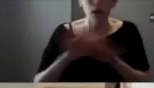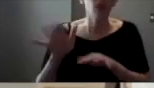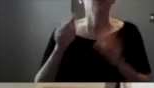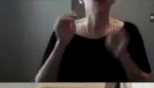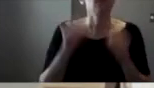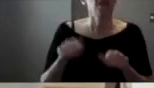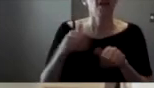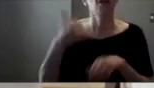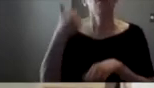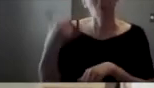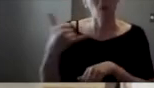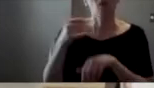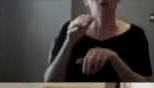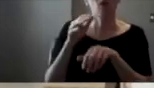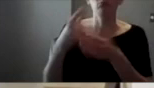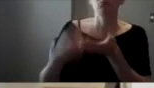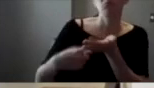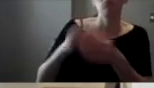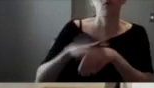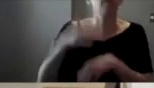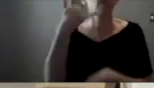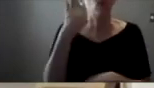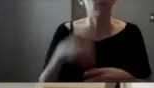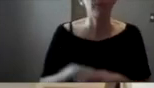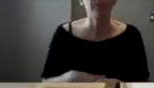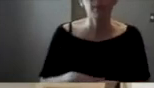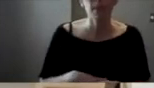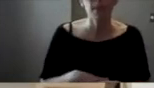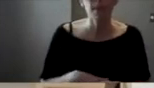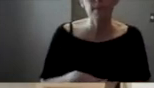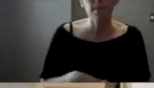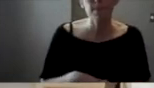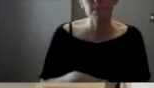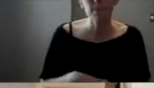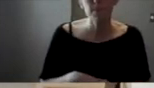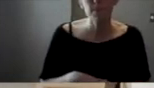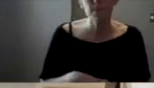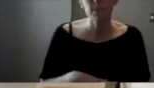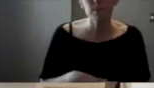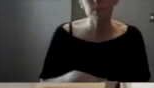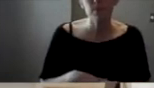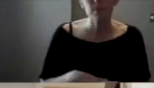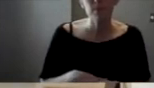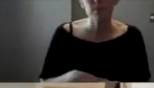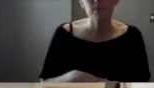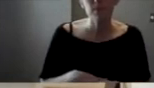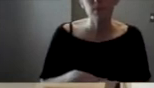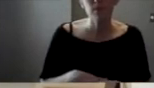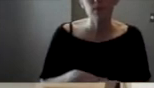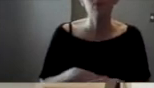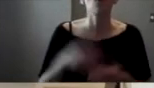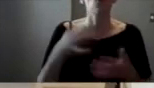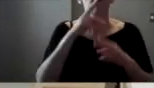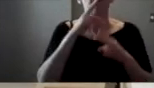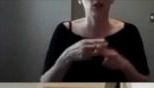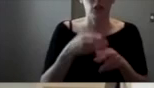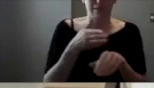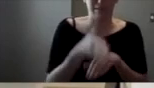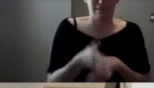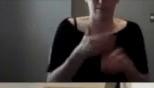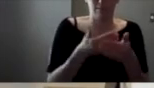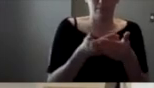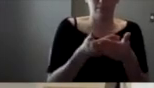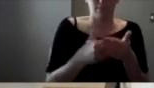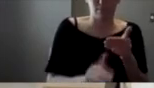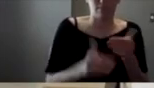necessary. I already mentioned that the fact that in a postpartum period we are providing this, that's also provide